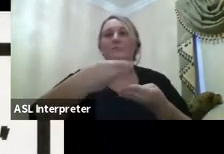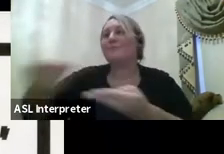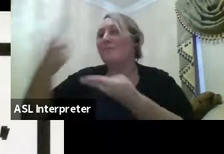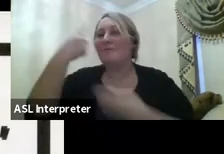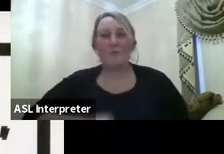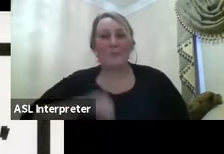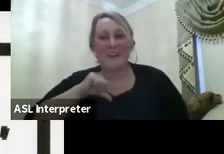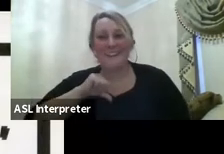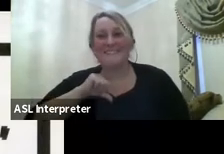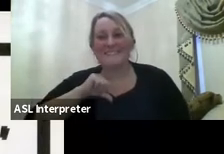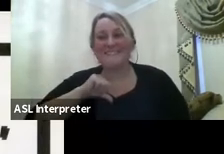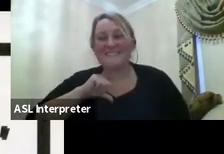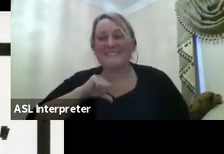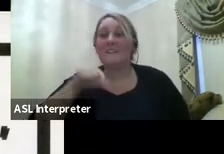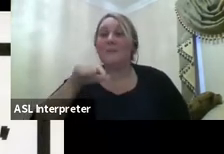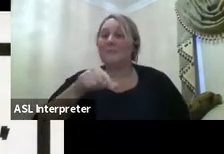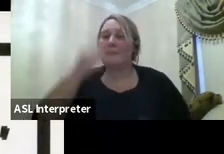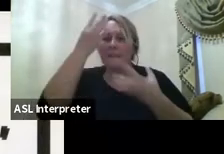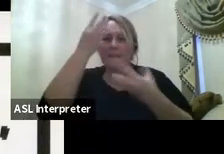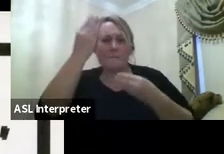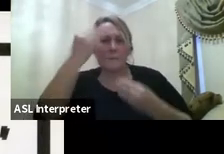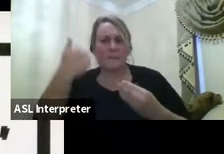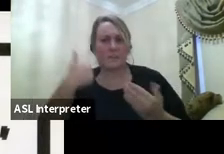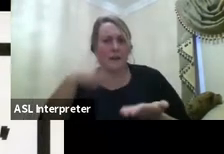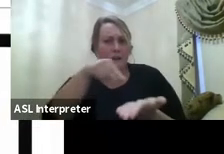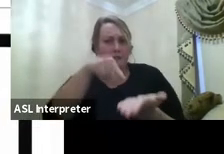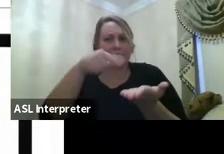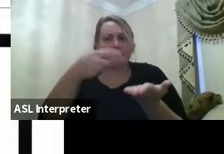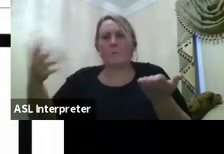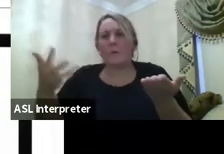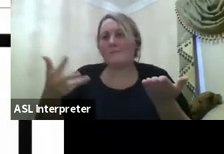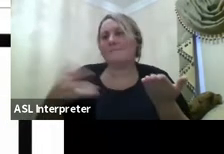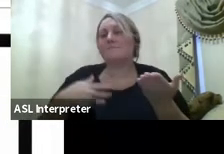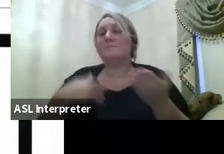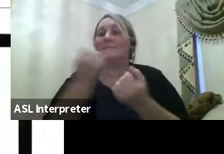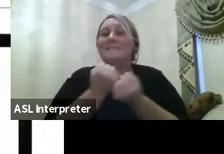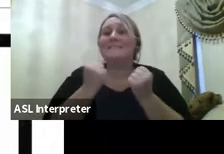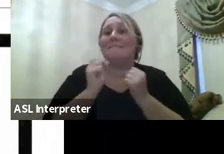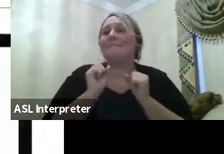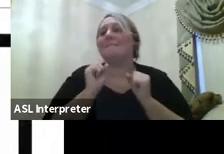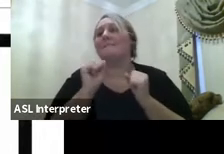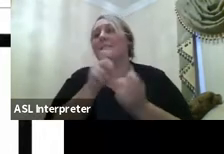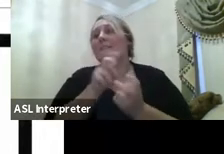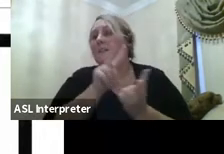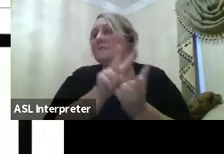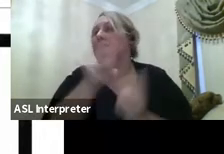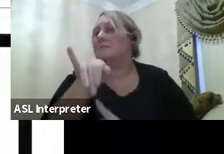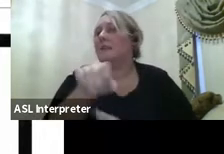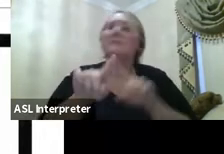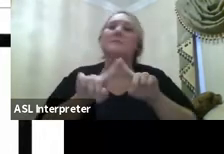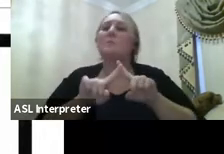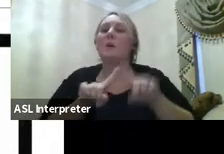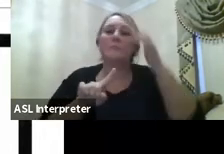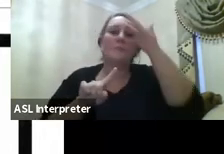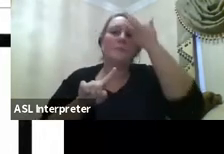sex, but also like a playfulness and the language, um, thinking about like a larger